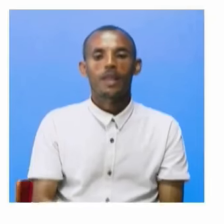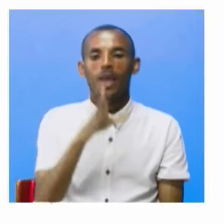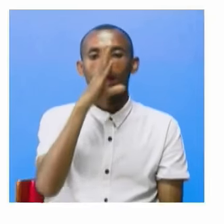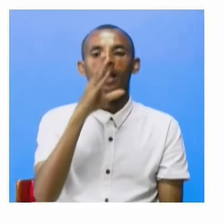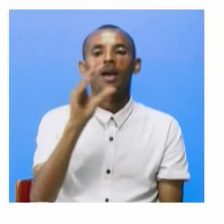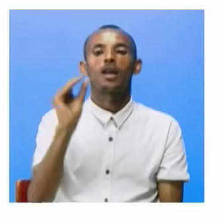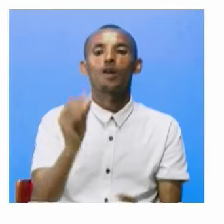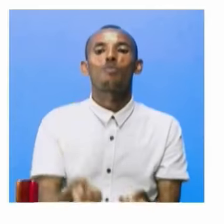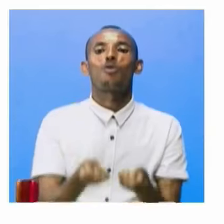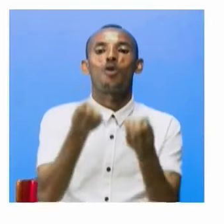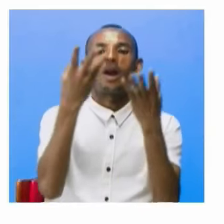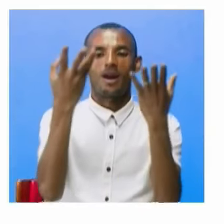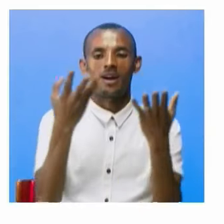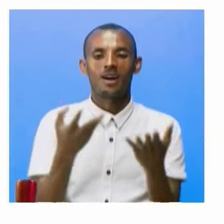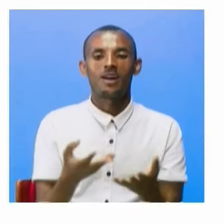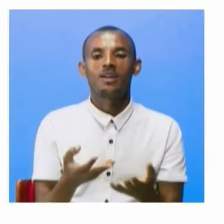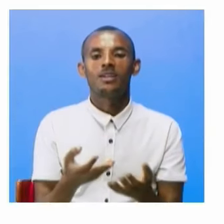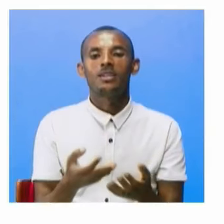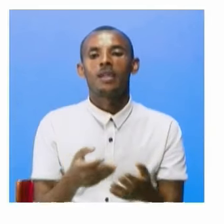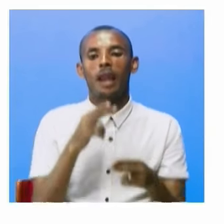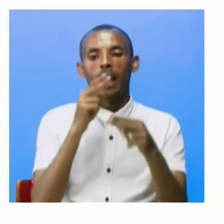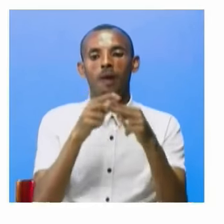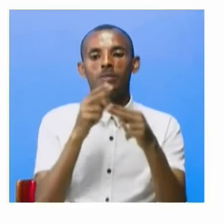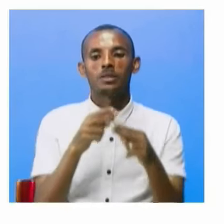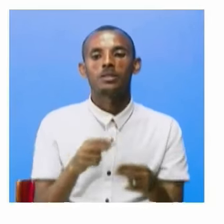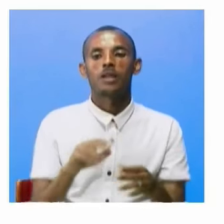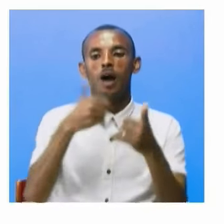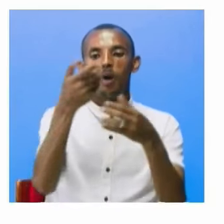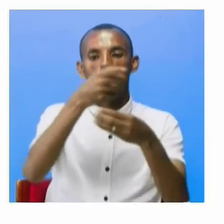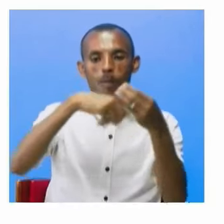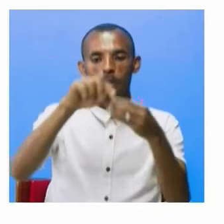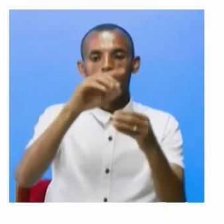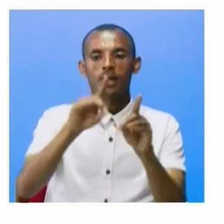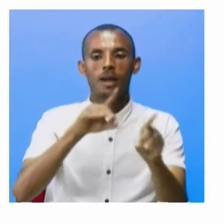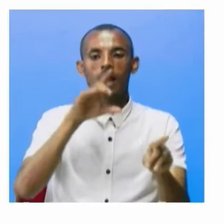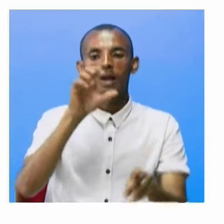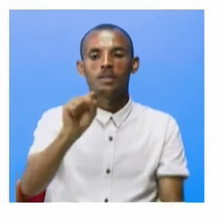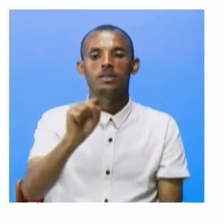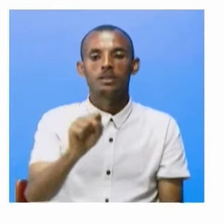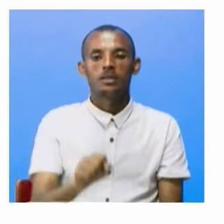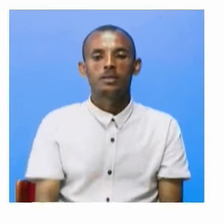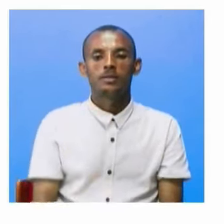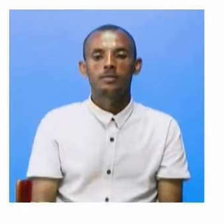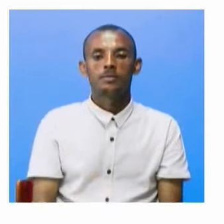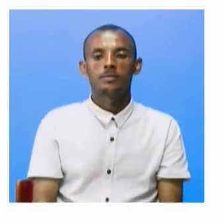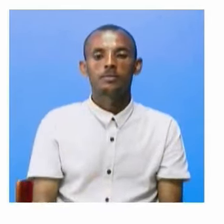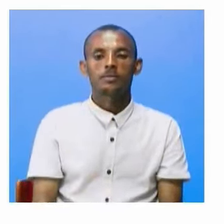and plural names. Okay? How about does?